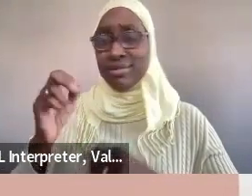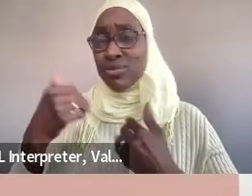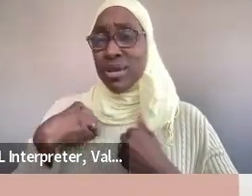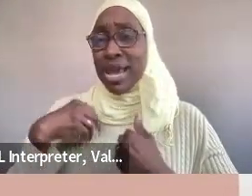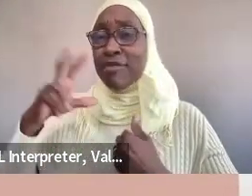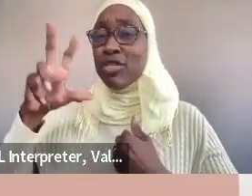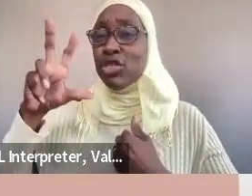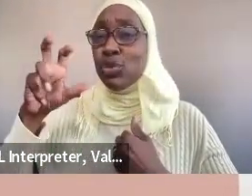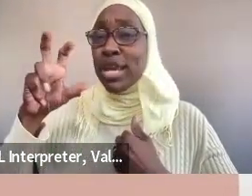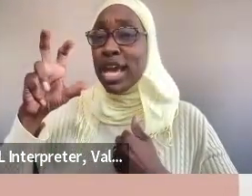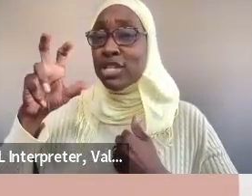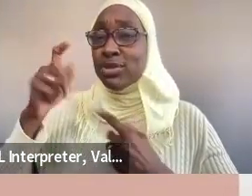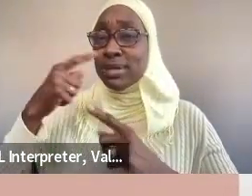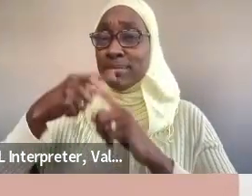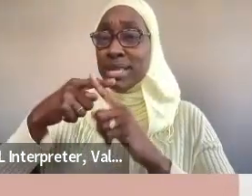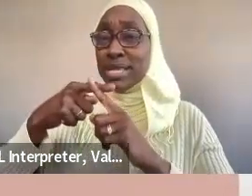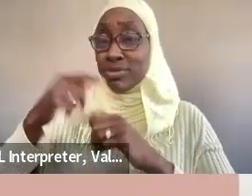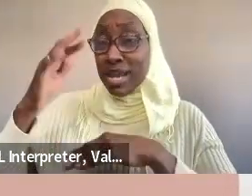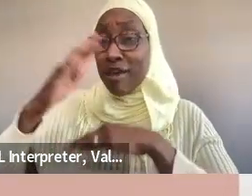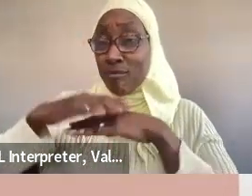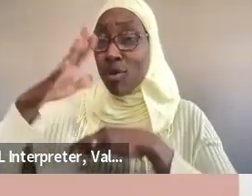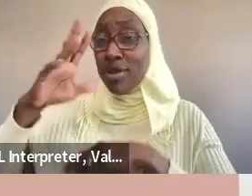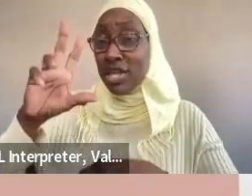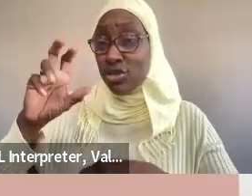YouTube and other social media.